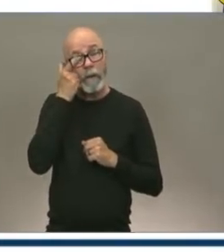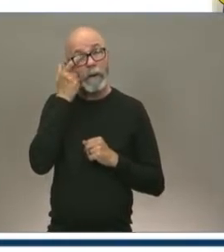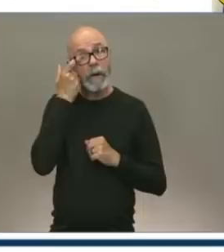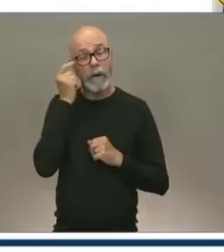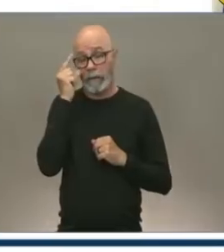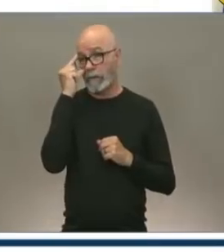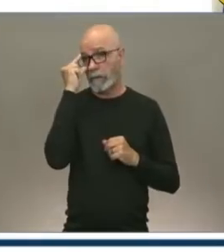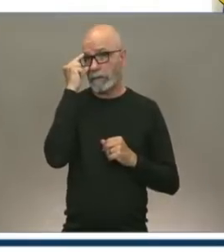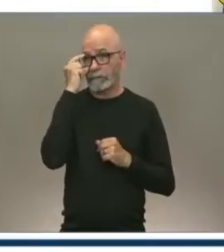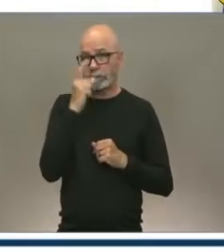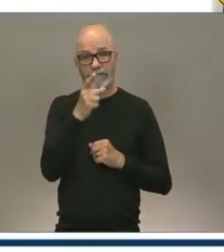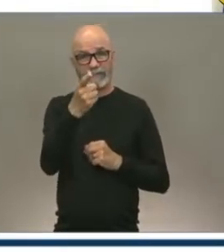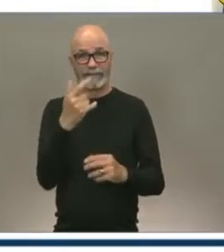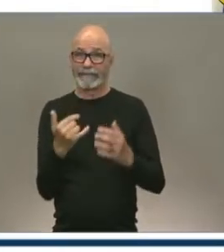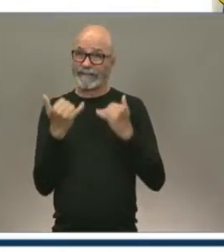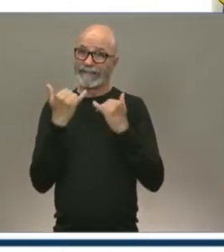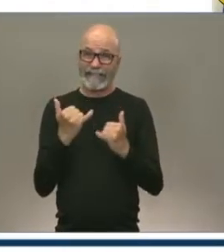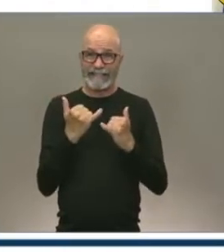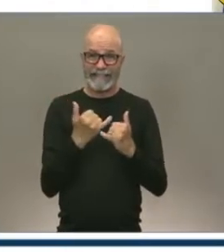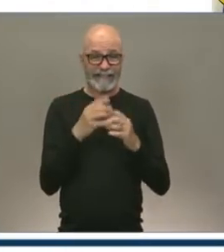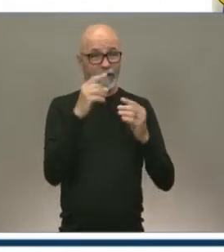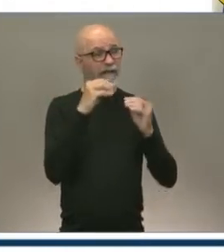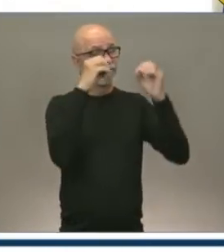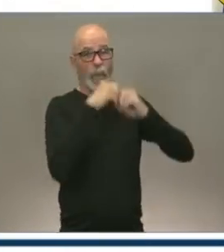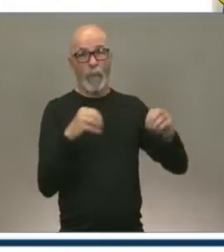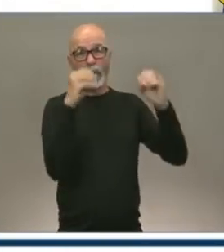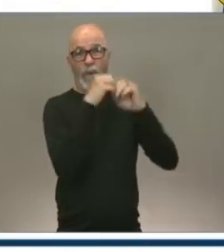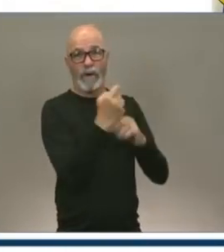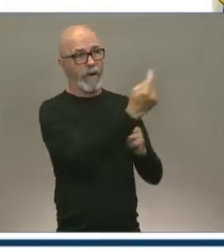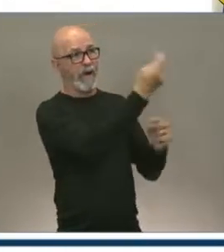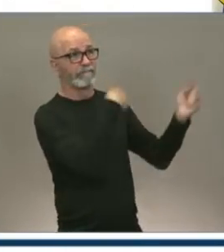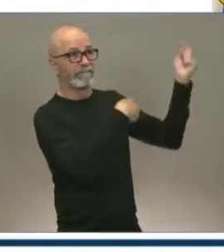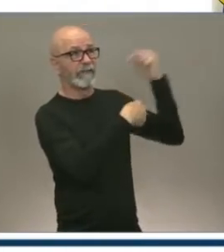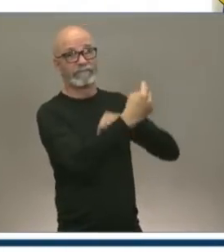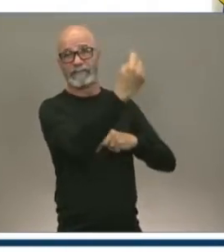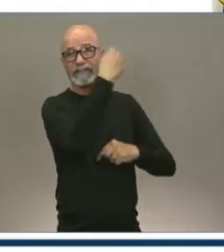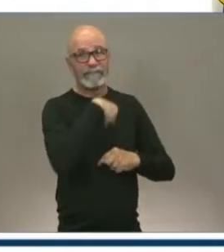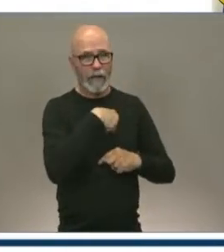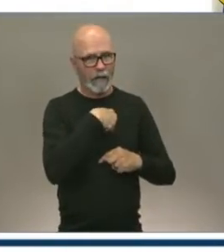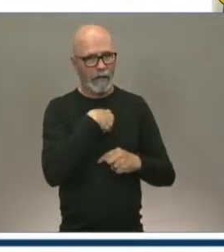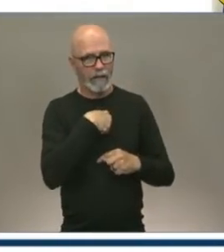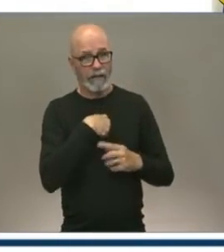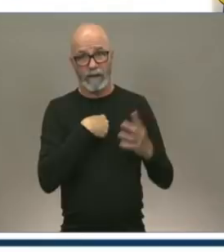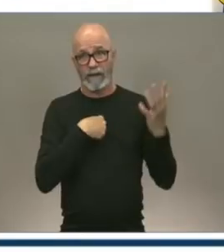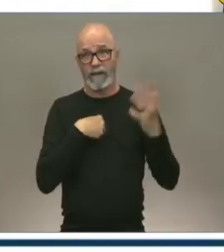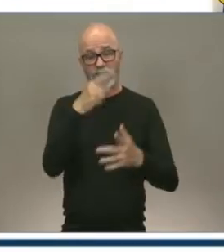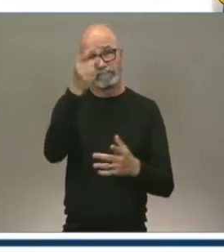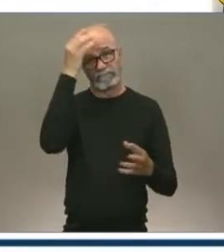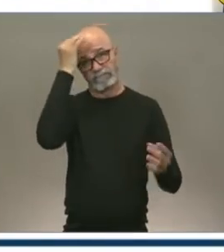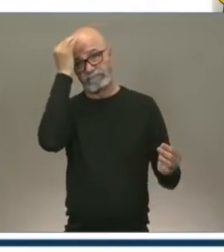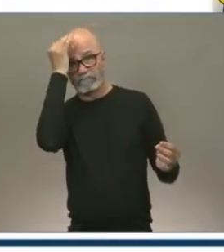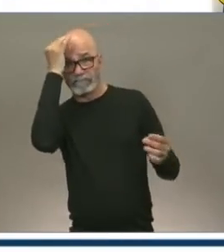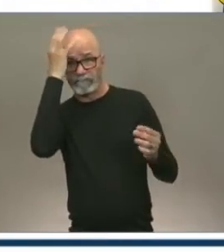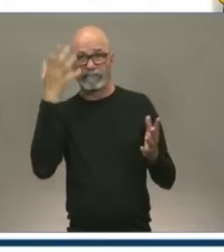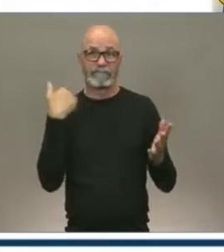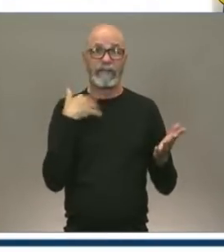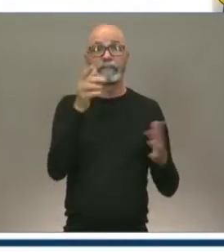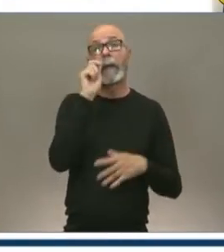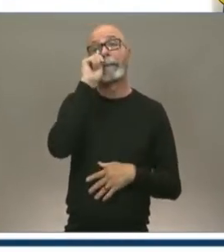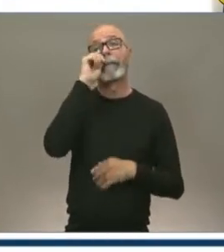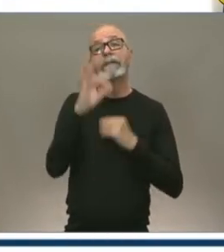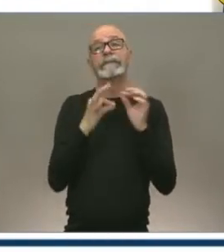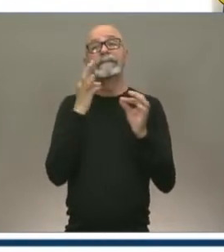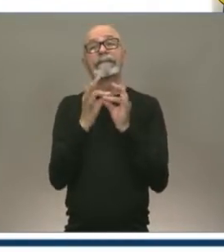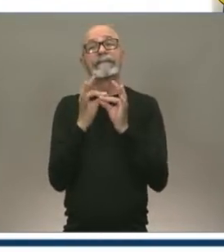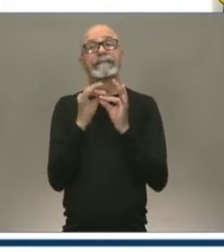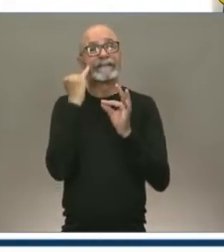seeing coming from out of province, has there been any thought given to increasing or perhaps making mandatory testing for those arriving at Halifax